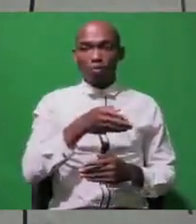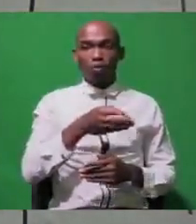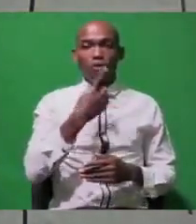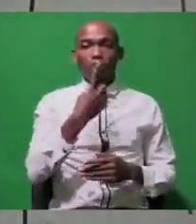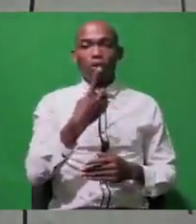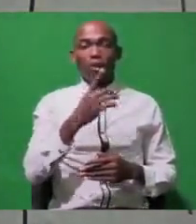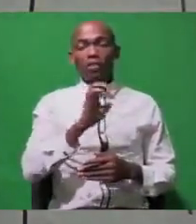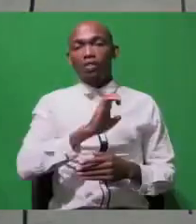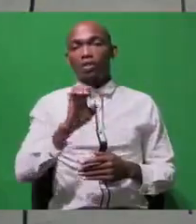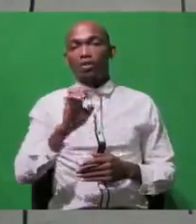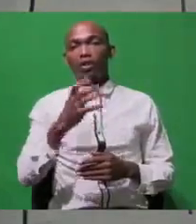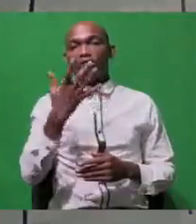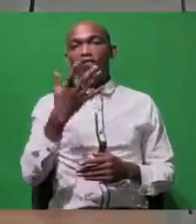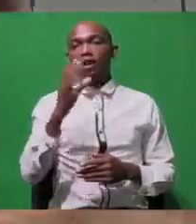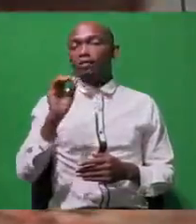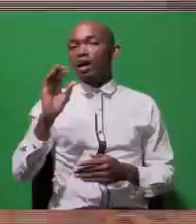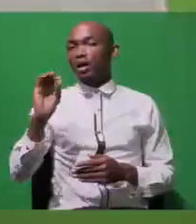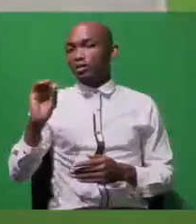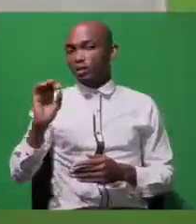1,500.